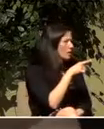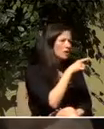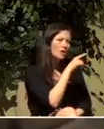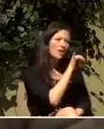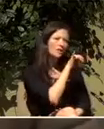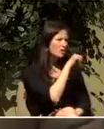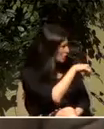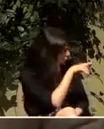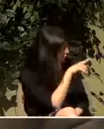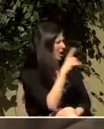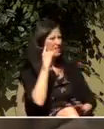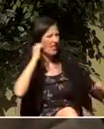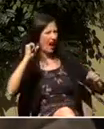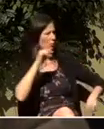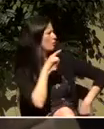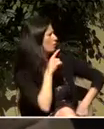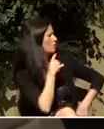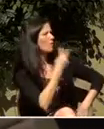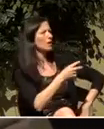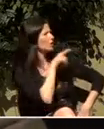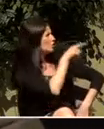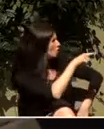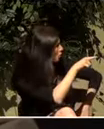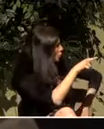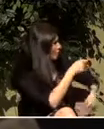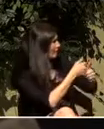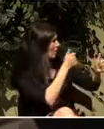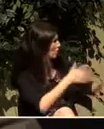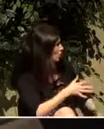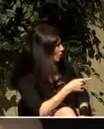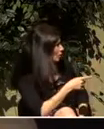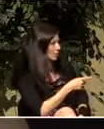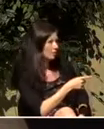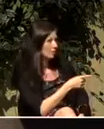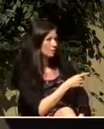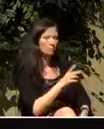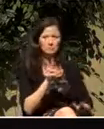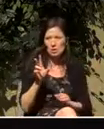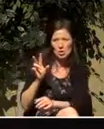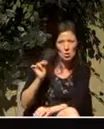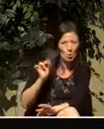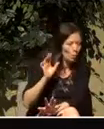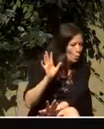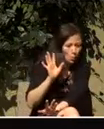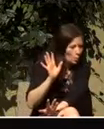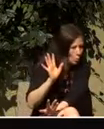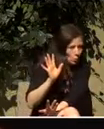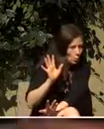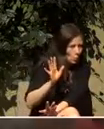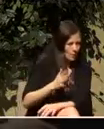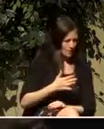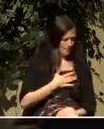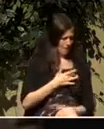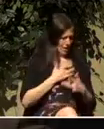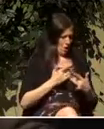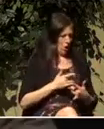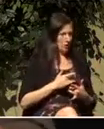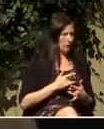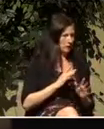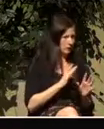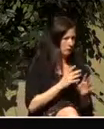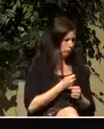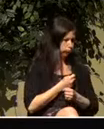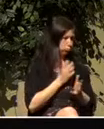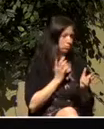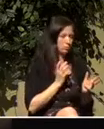said loudly, "You're one of them too." Well, my heart leapt into my mouth, and the next